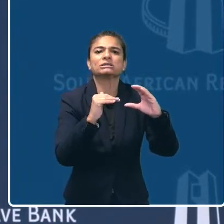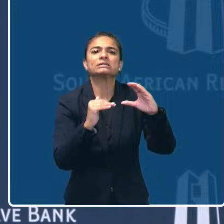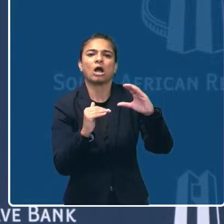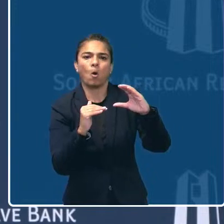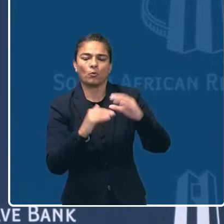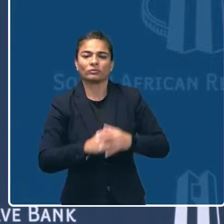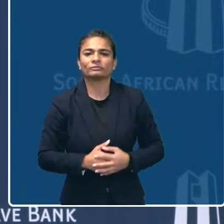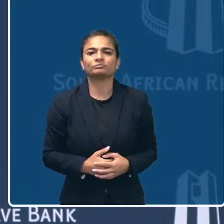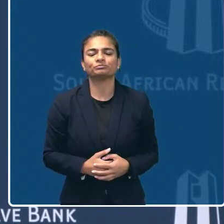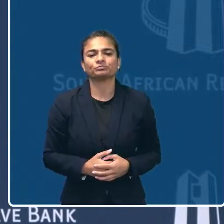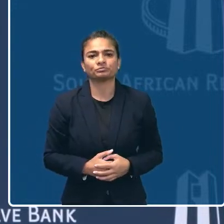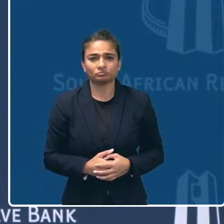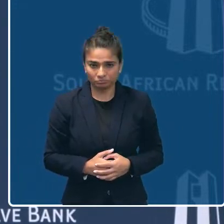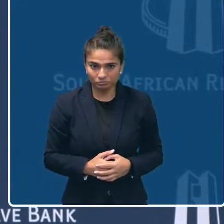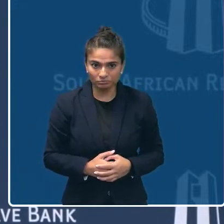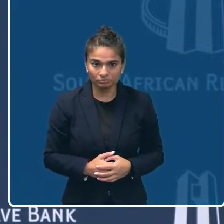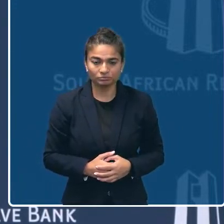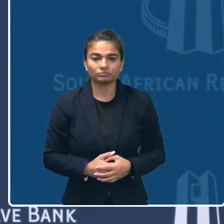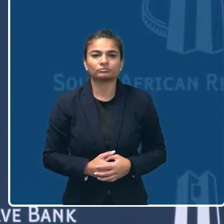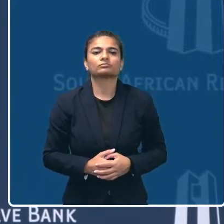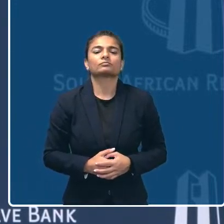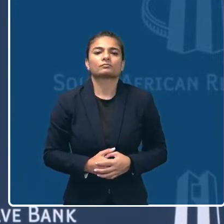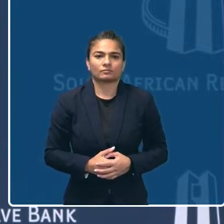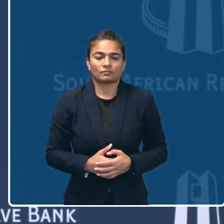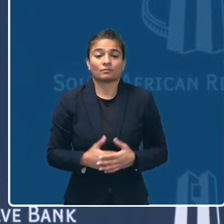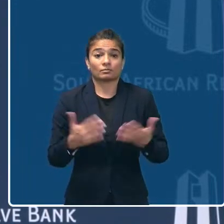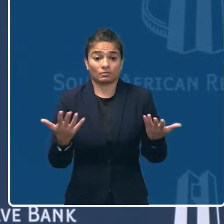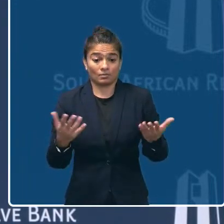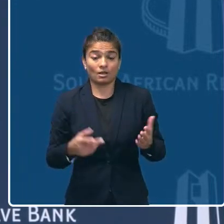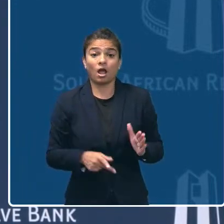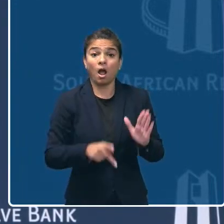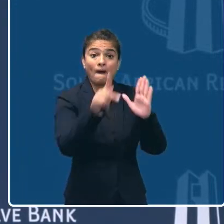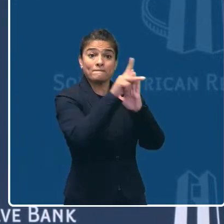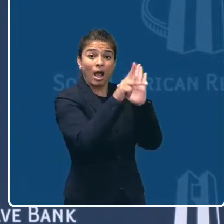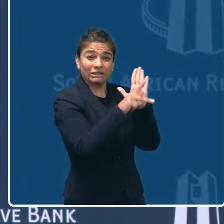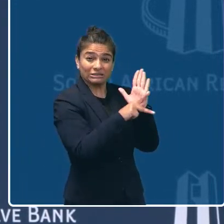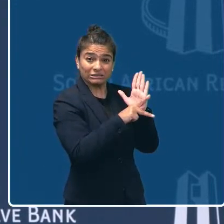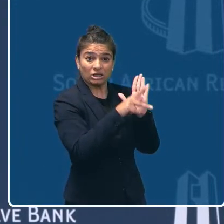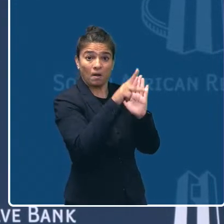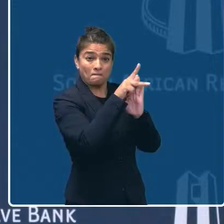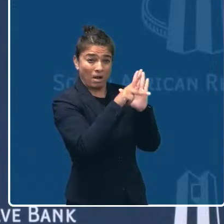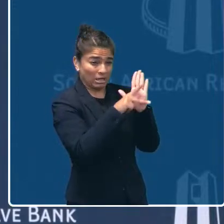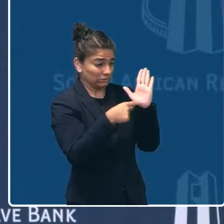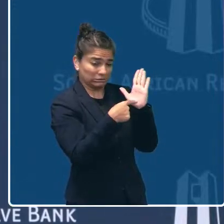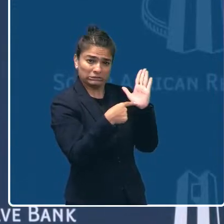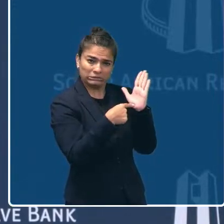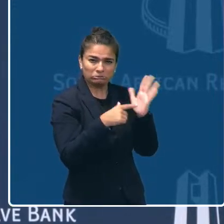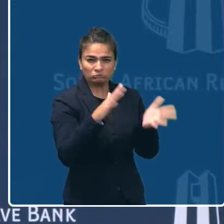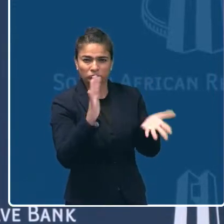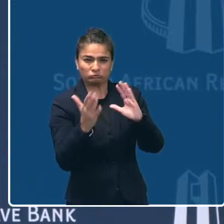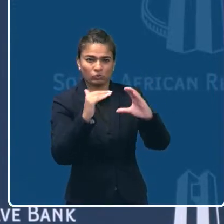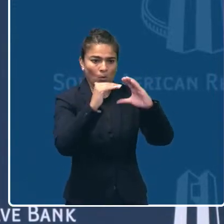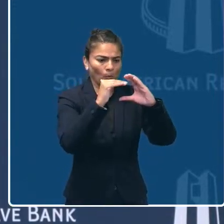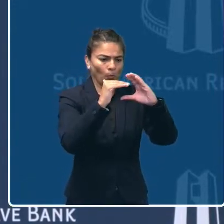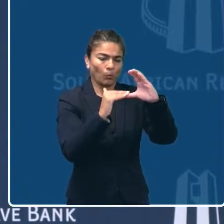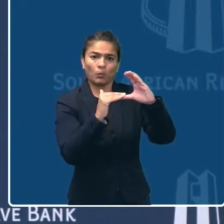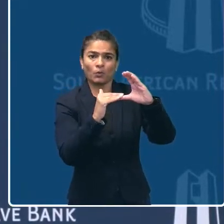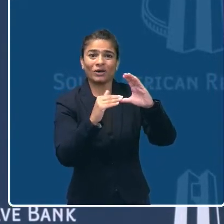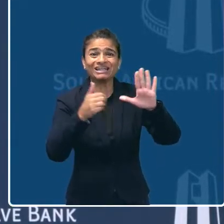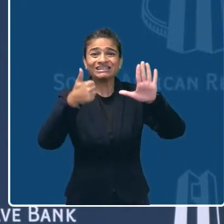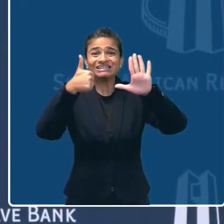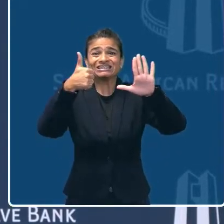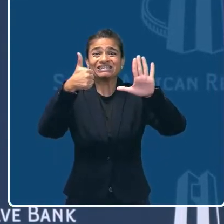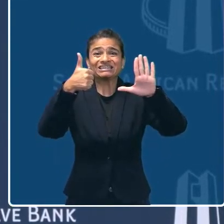lower in this scenario as inflation comes down. The policy rate falls to just